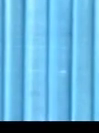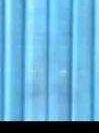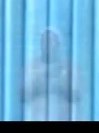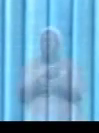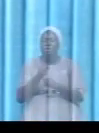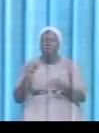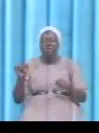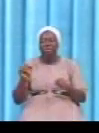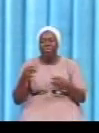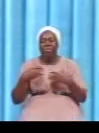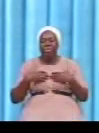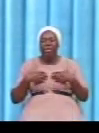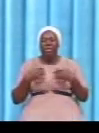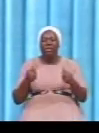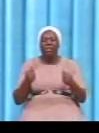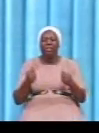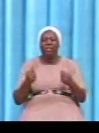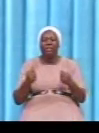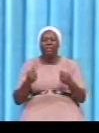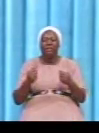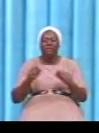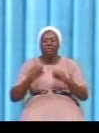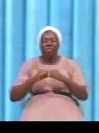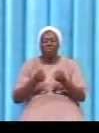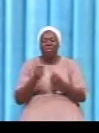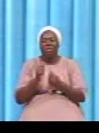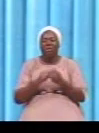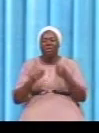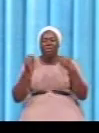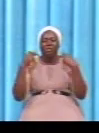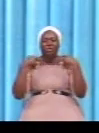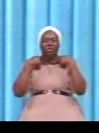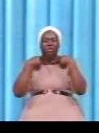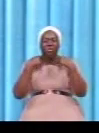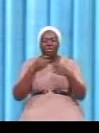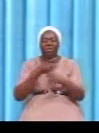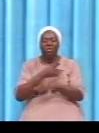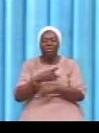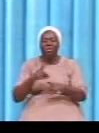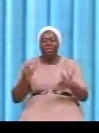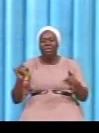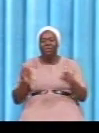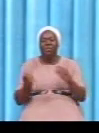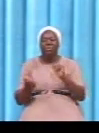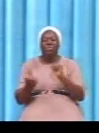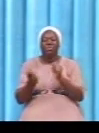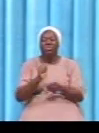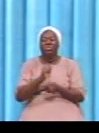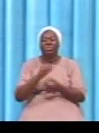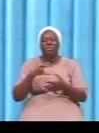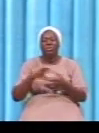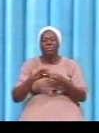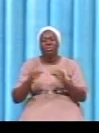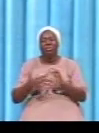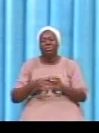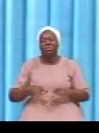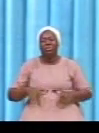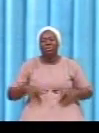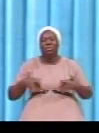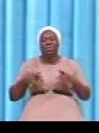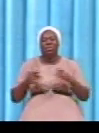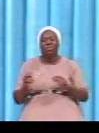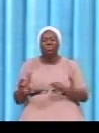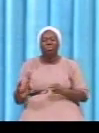He's healing. He's breaking yokes. He's delivering. He's changing stories. He's moving